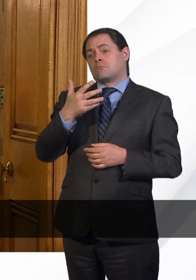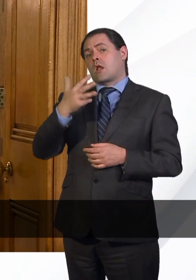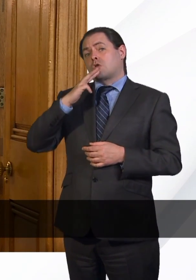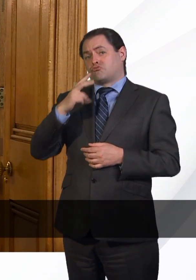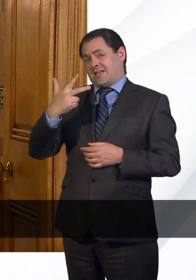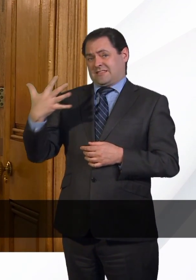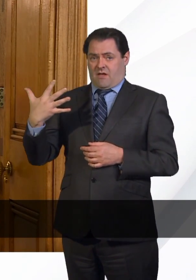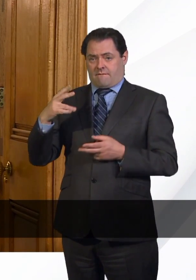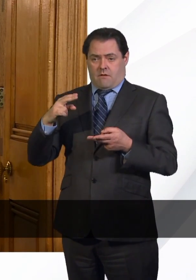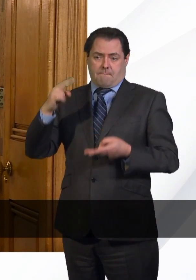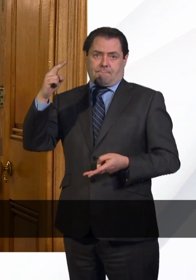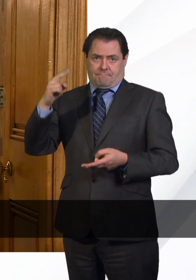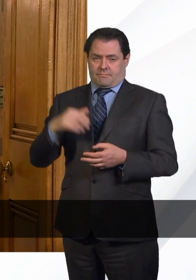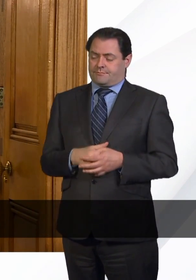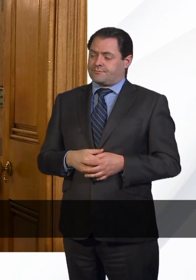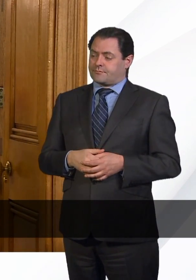3,985.